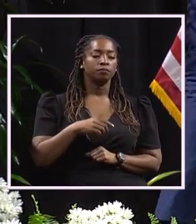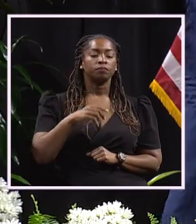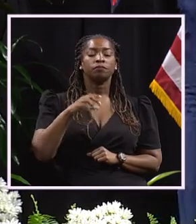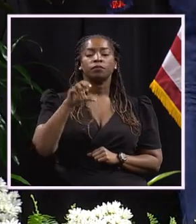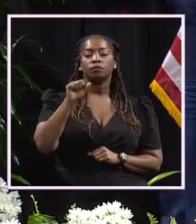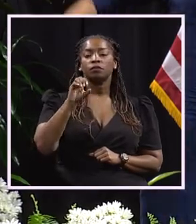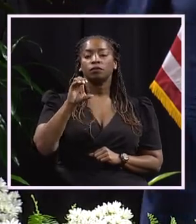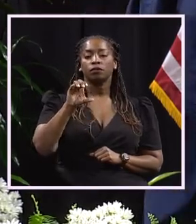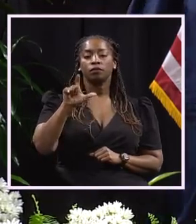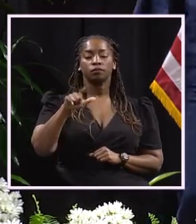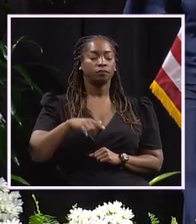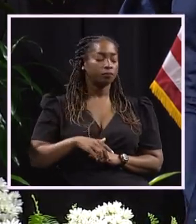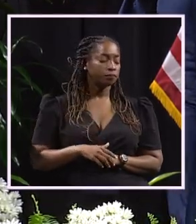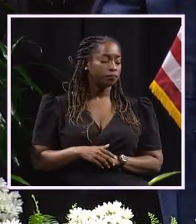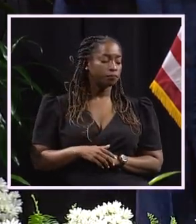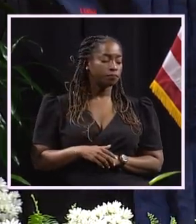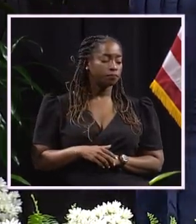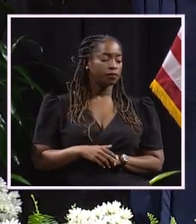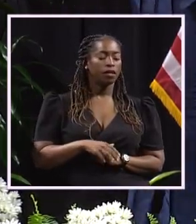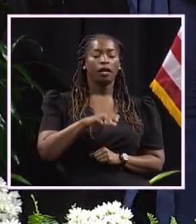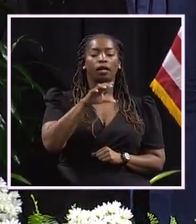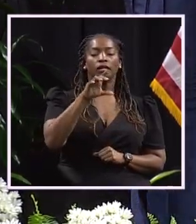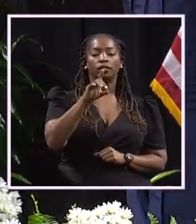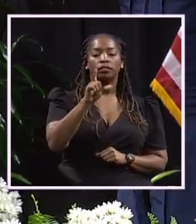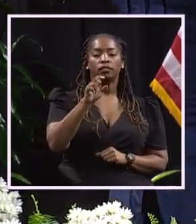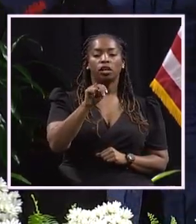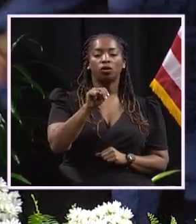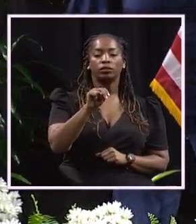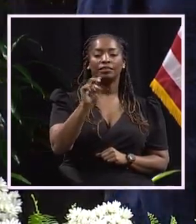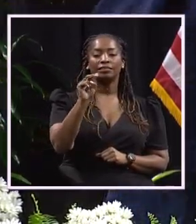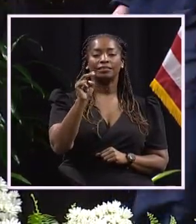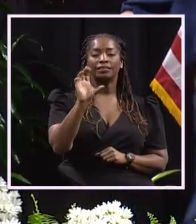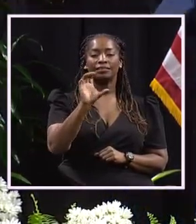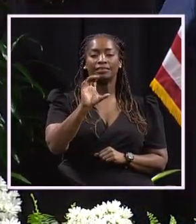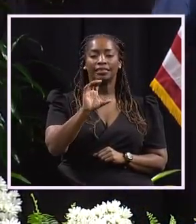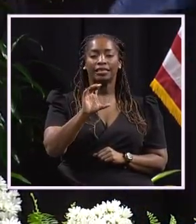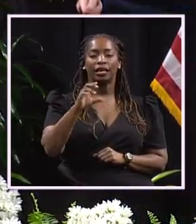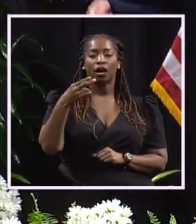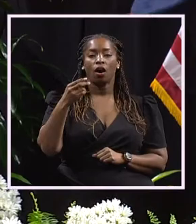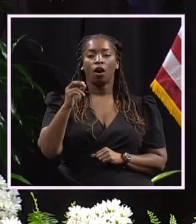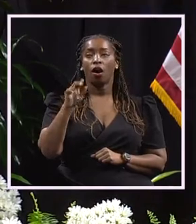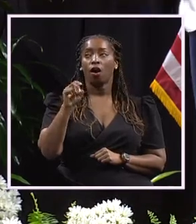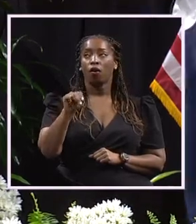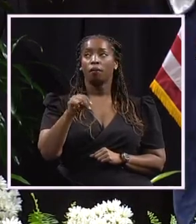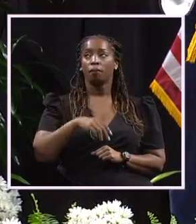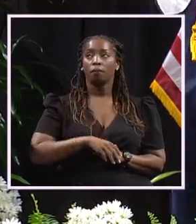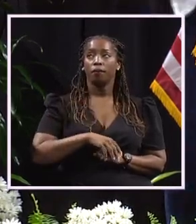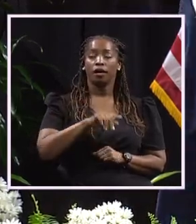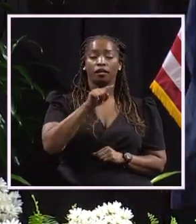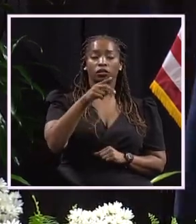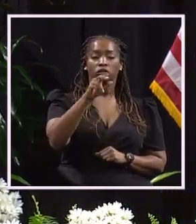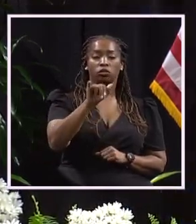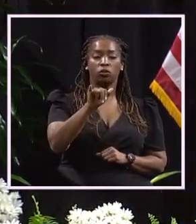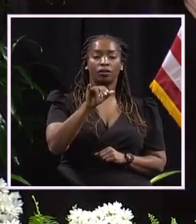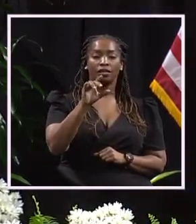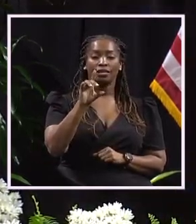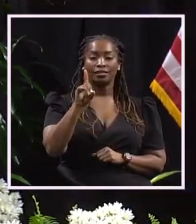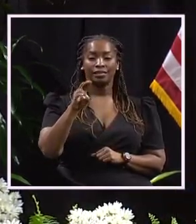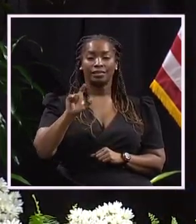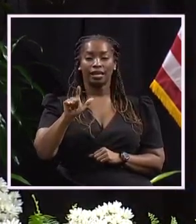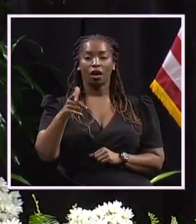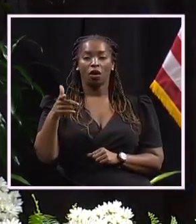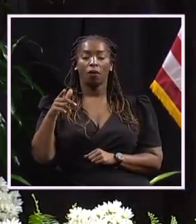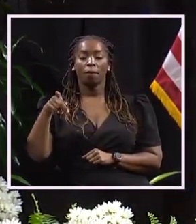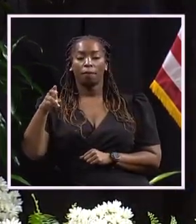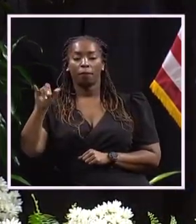laude. Dalton C. Hartman, cum laude. Cody Danielle Terry. Andrew J.